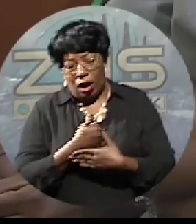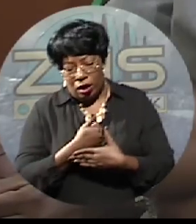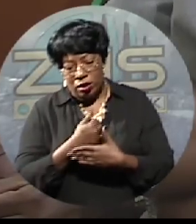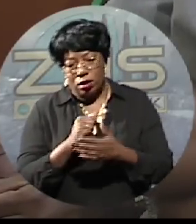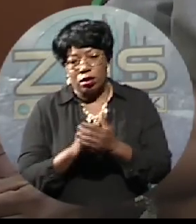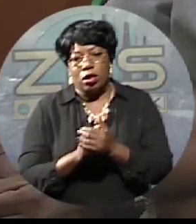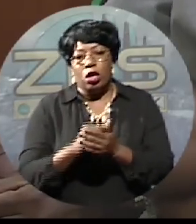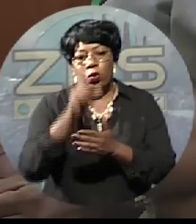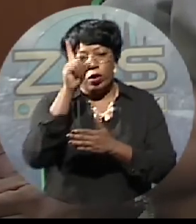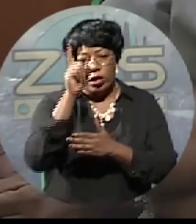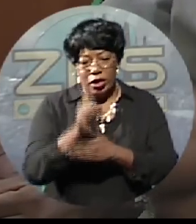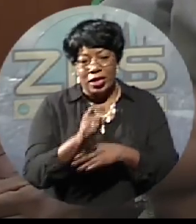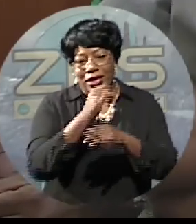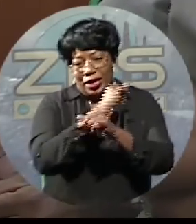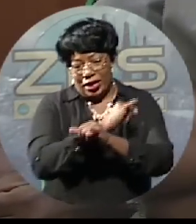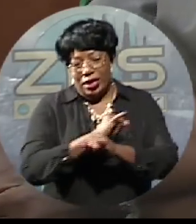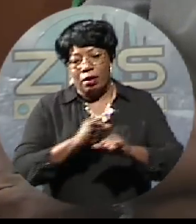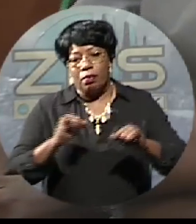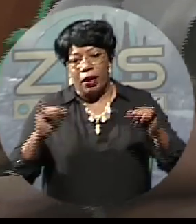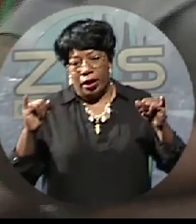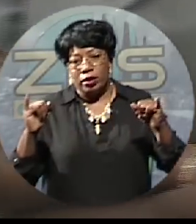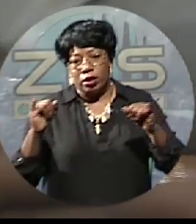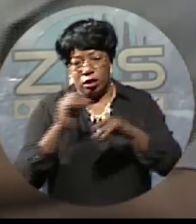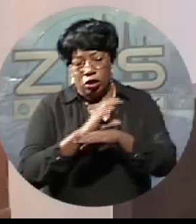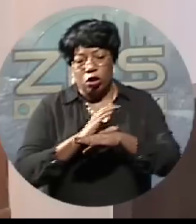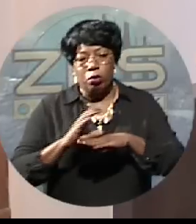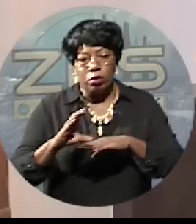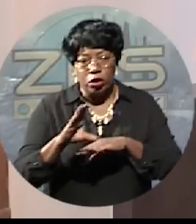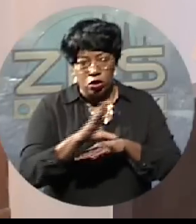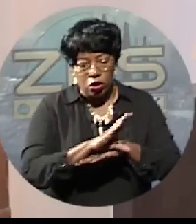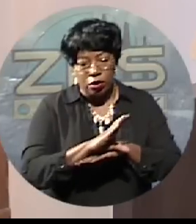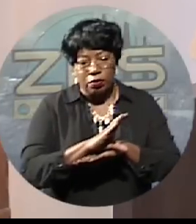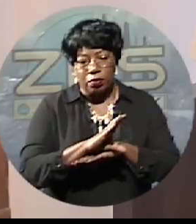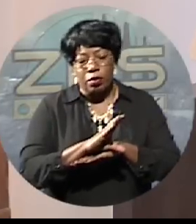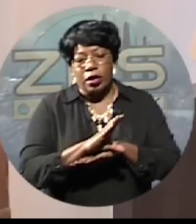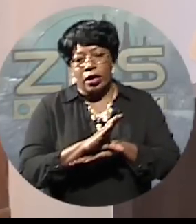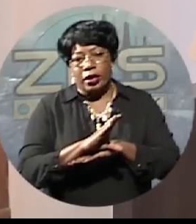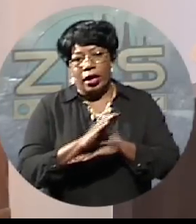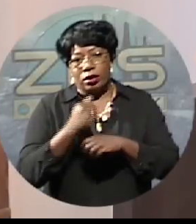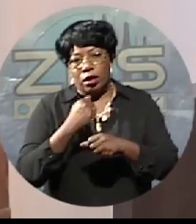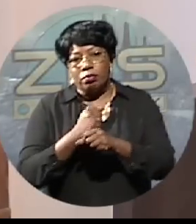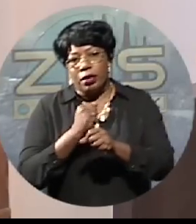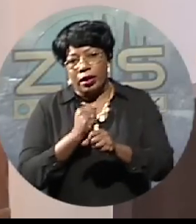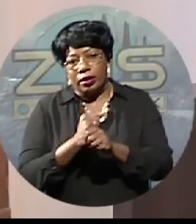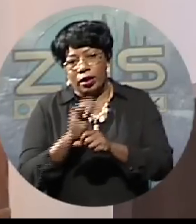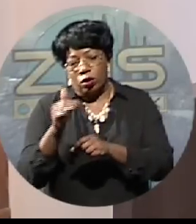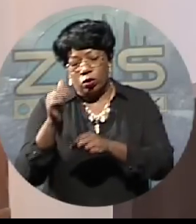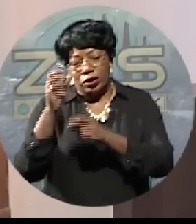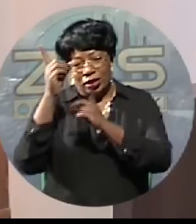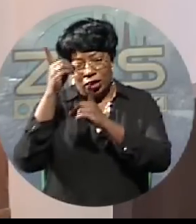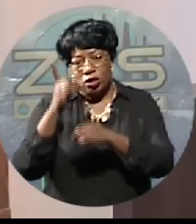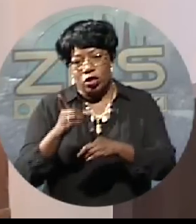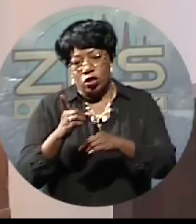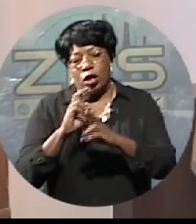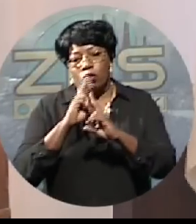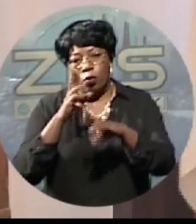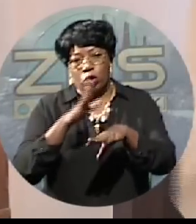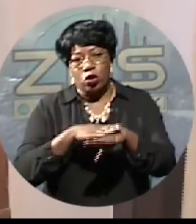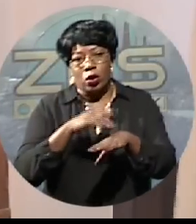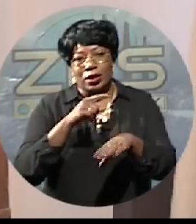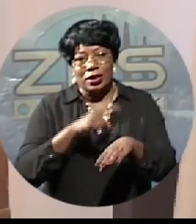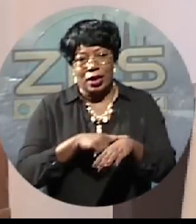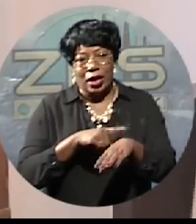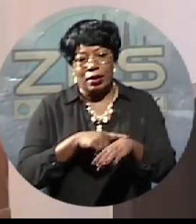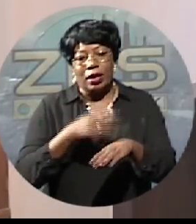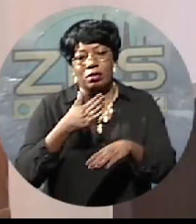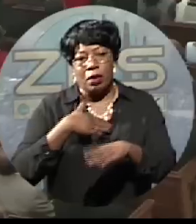independent boundaries commission that draws objectively and reports on time.